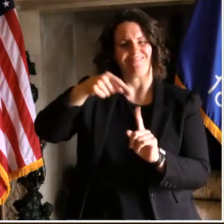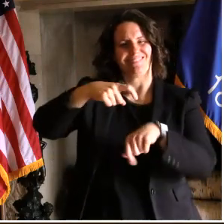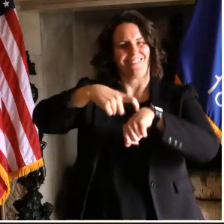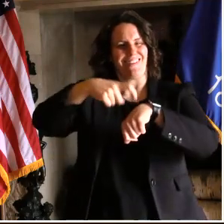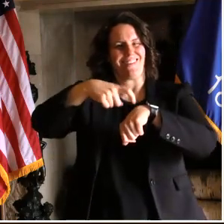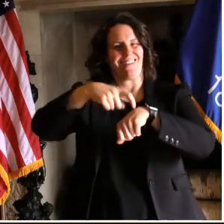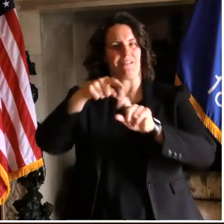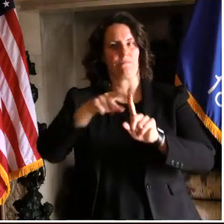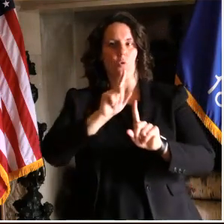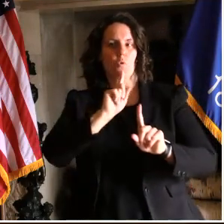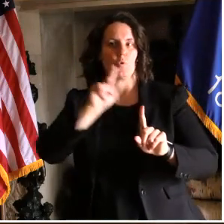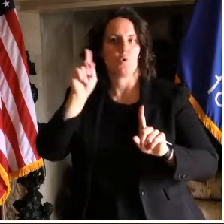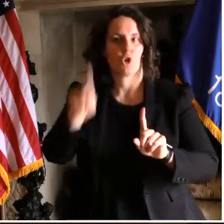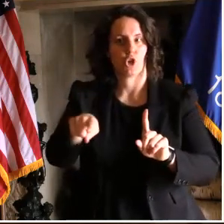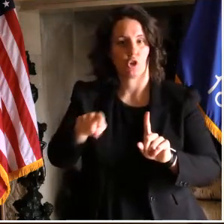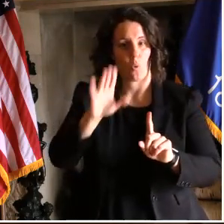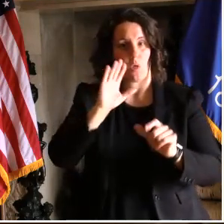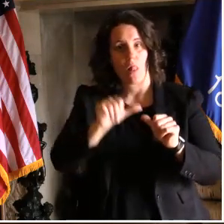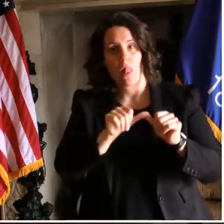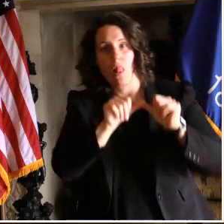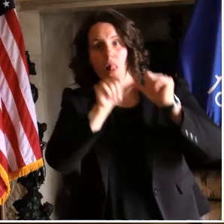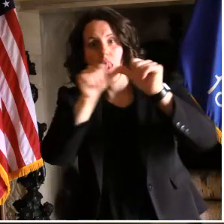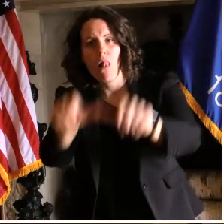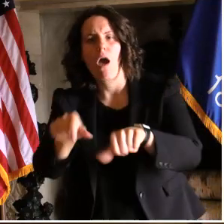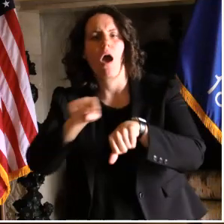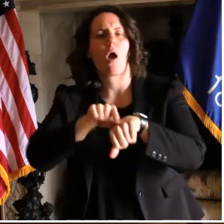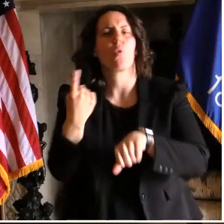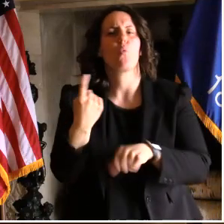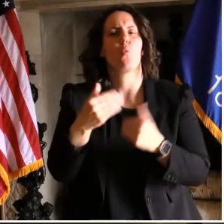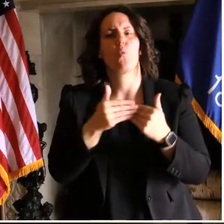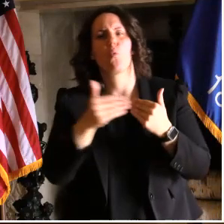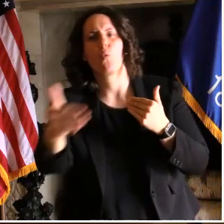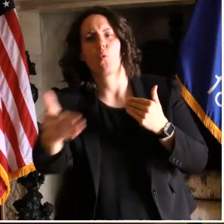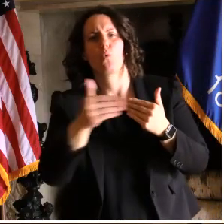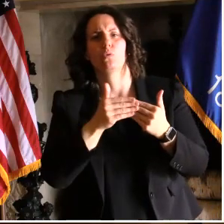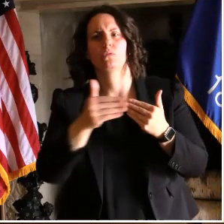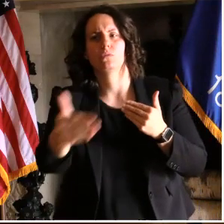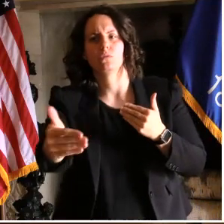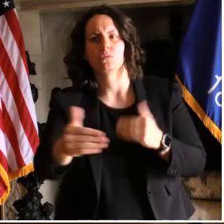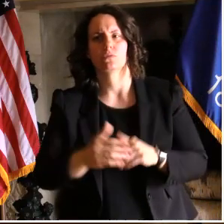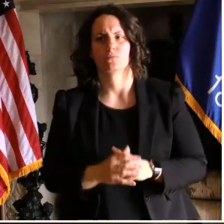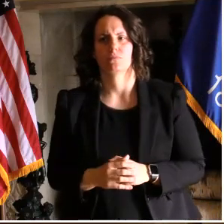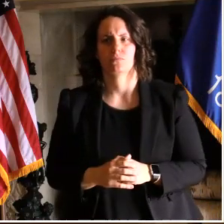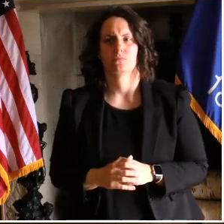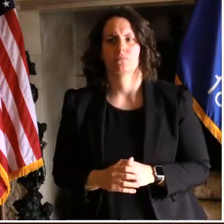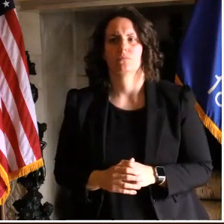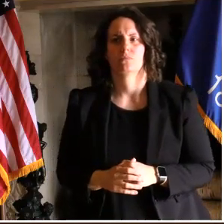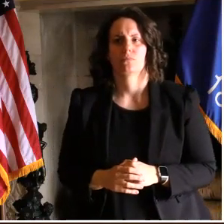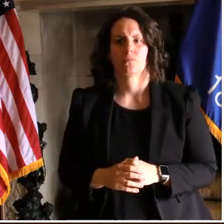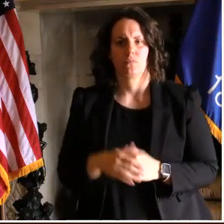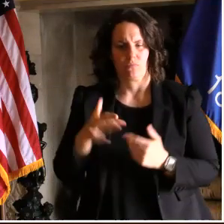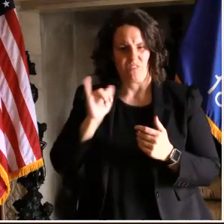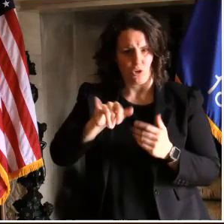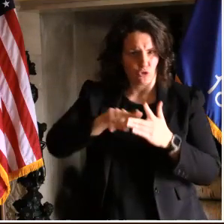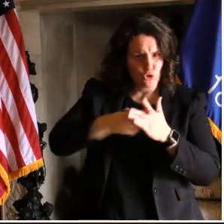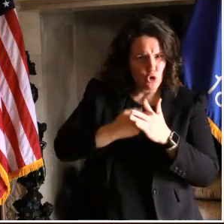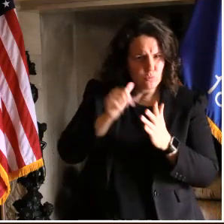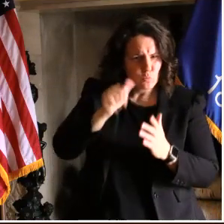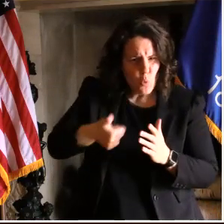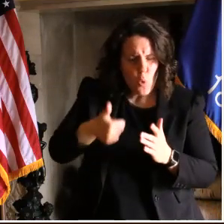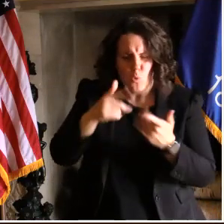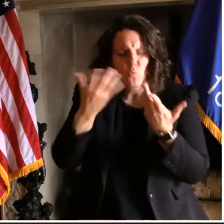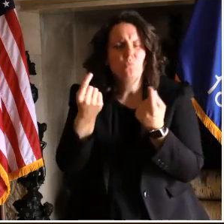last, and who's deemed essential? Are we at that point yet, or is that coming tomorrow? That's going to come